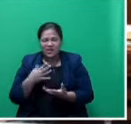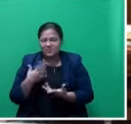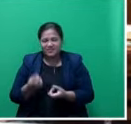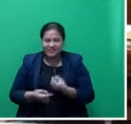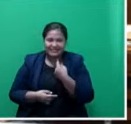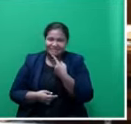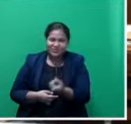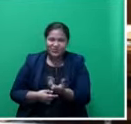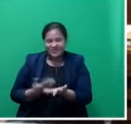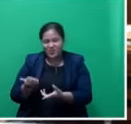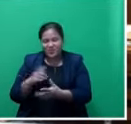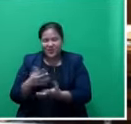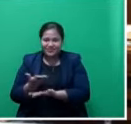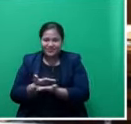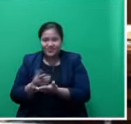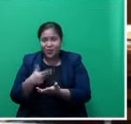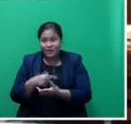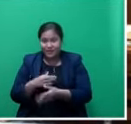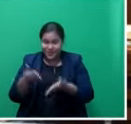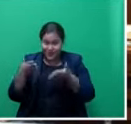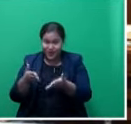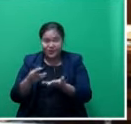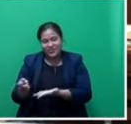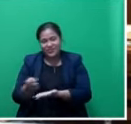because I'm just focusing on the revenue.